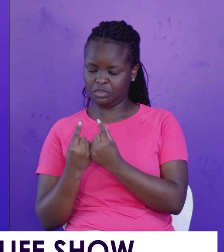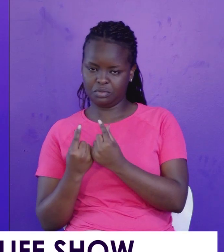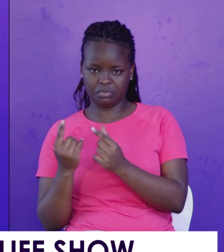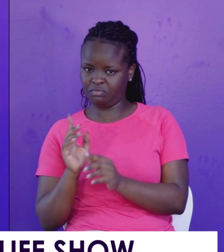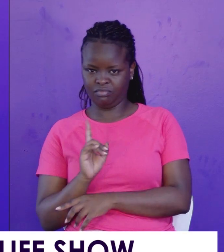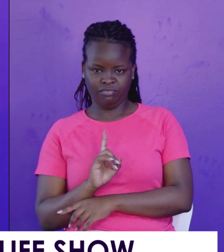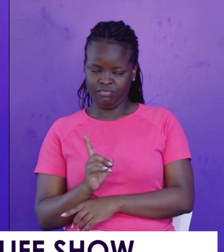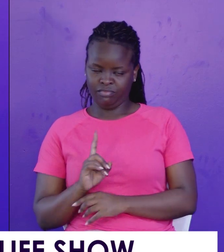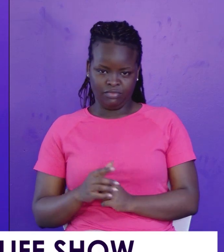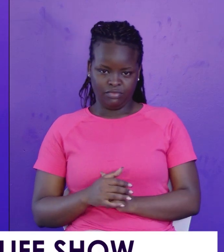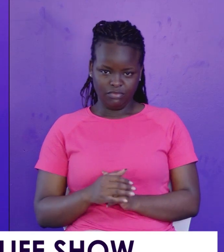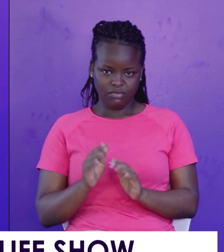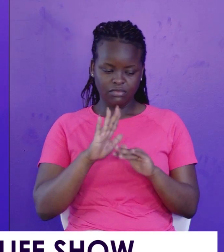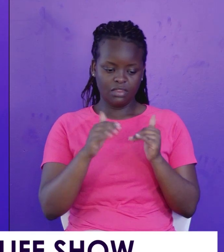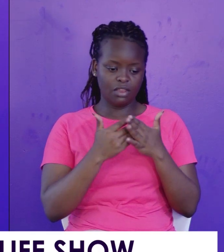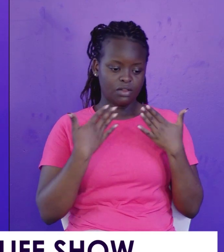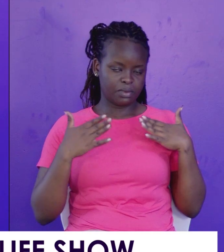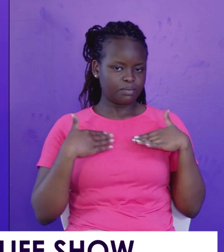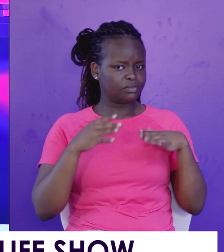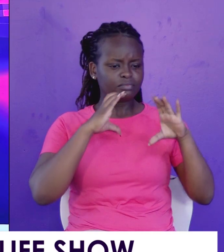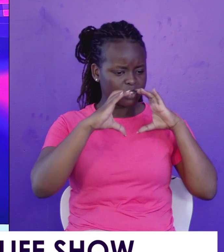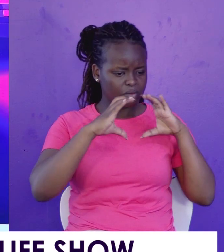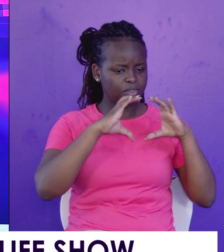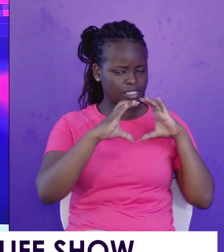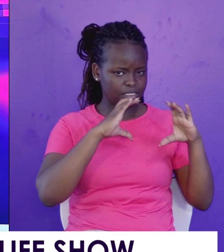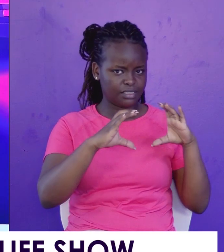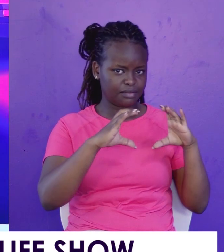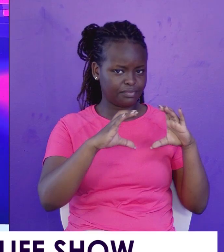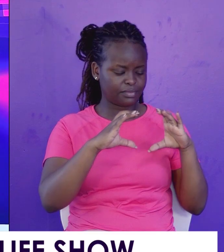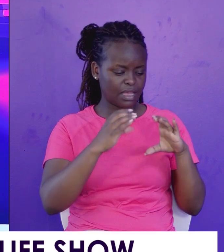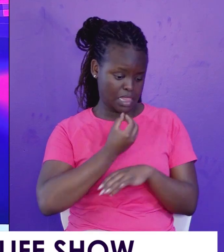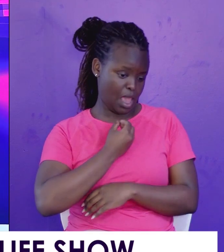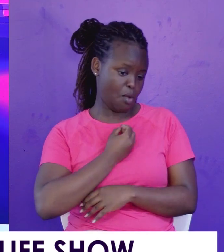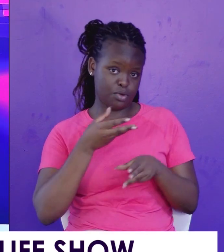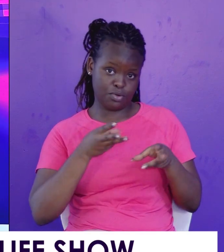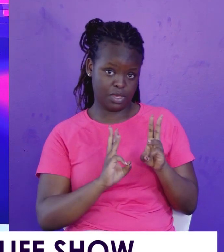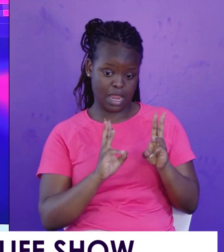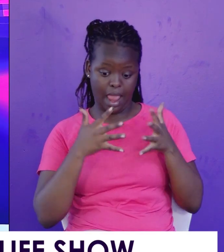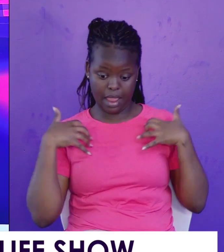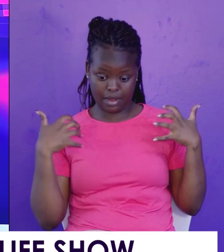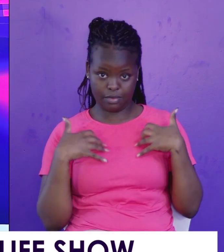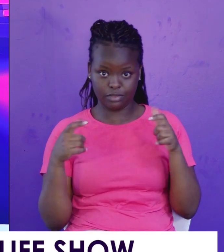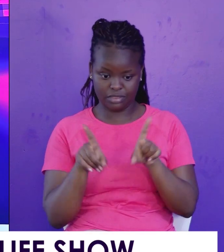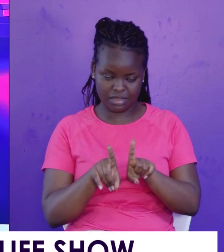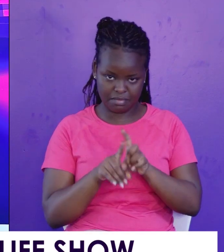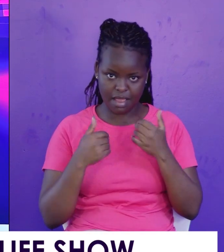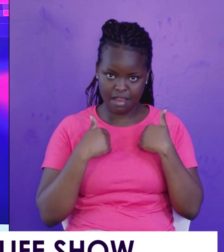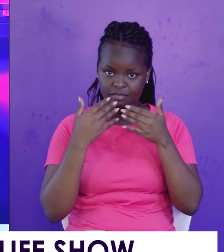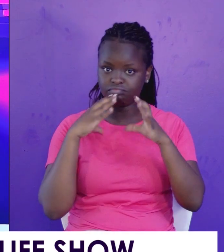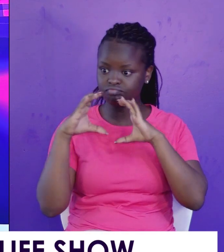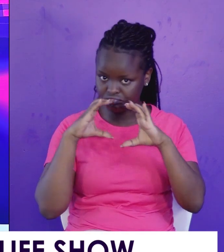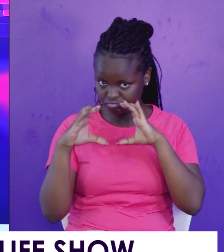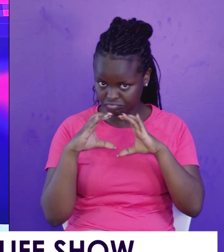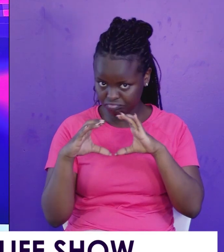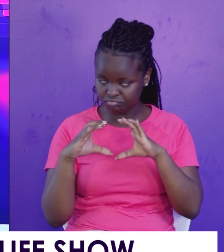Yeah, everybody communicates in their own way. Even animals have communication. Okay. So